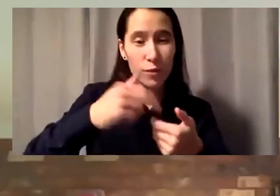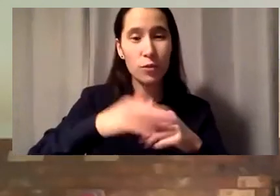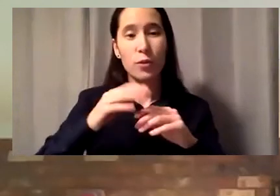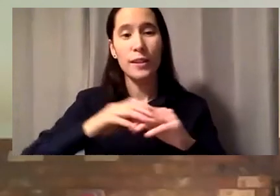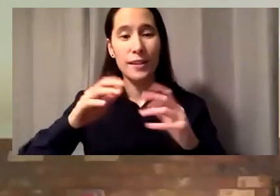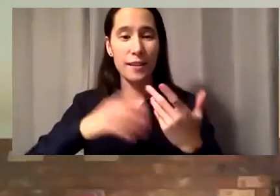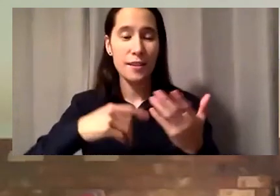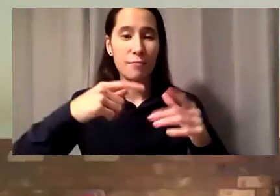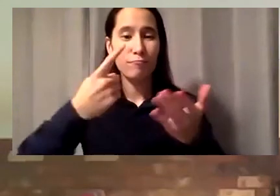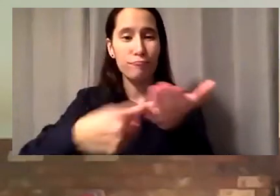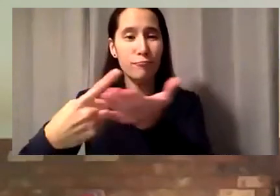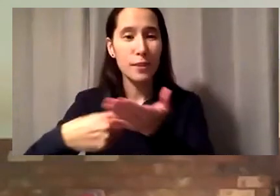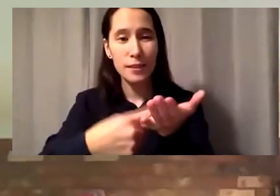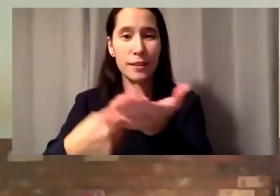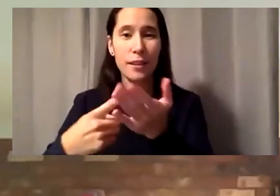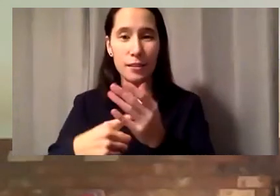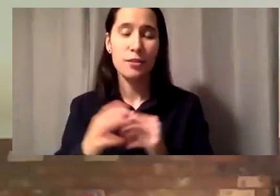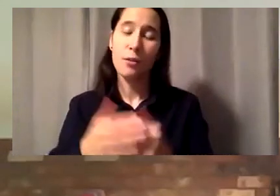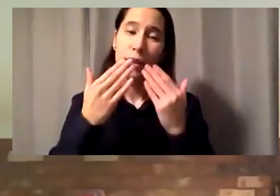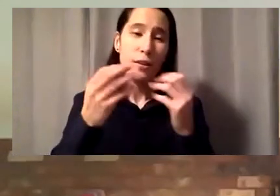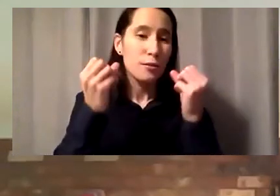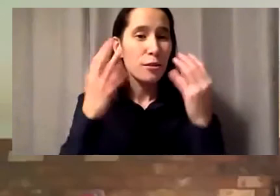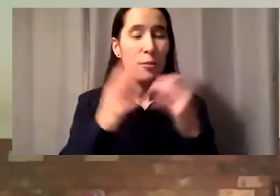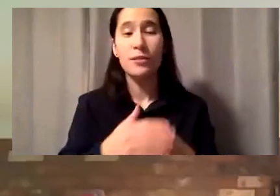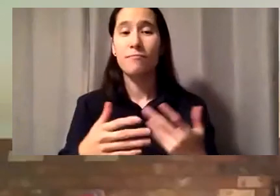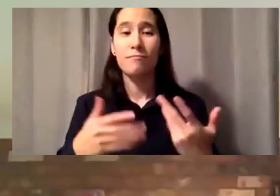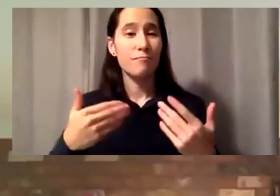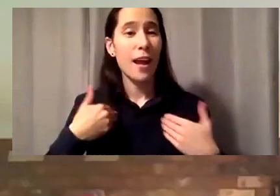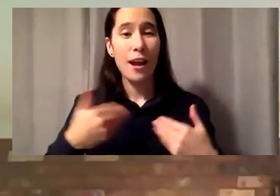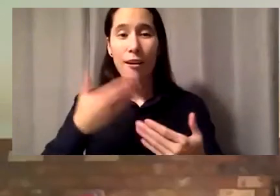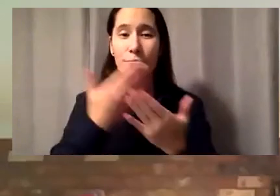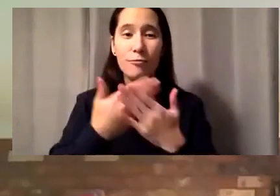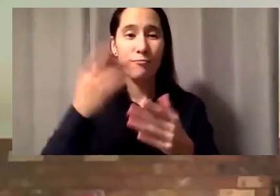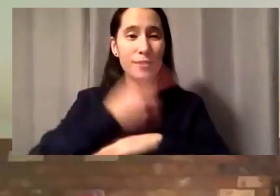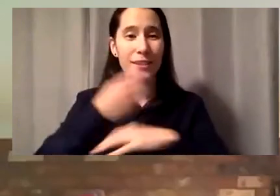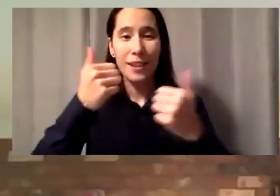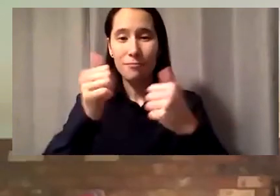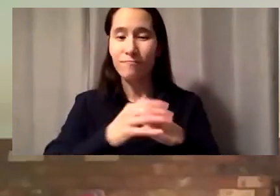that's from everyone at the Alzheimer's Society of BC. So thank you very much, everyone, and have a great rest of your day. Thanks.